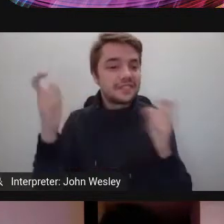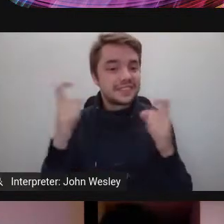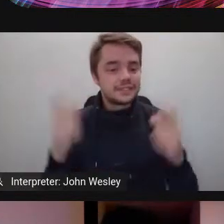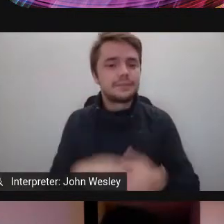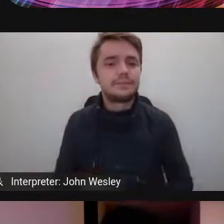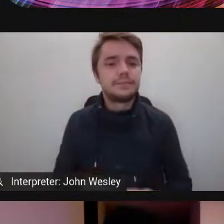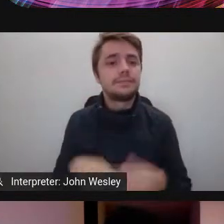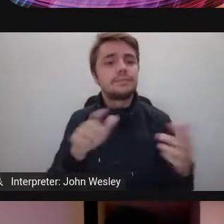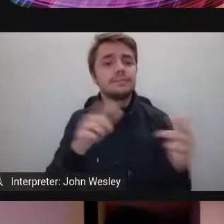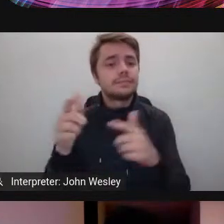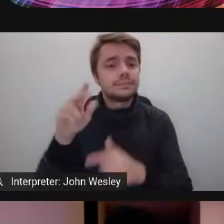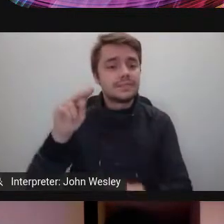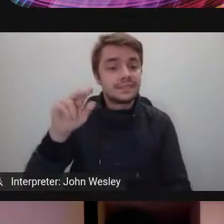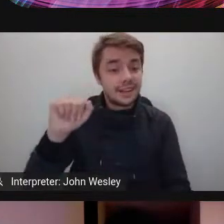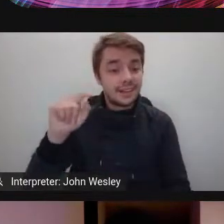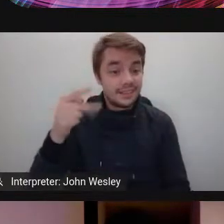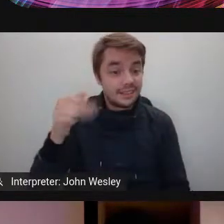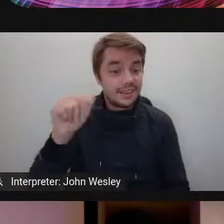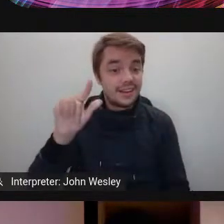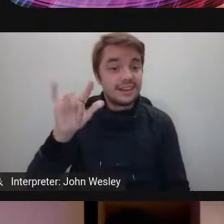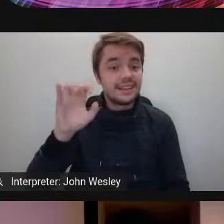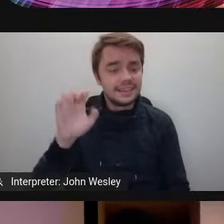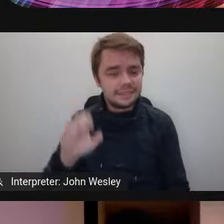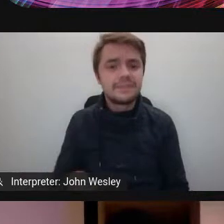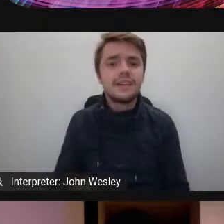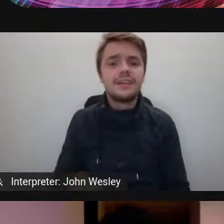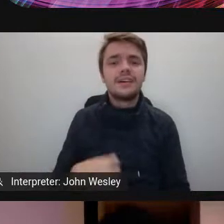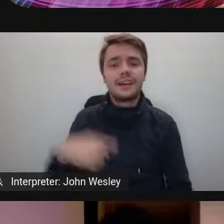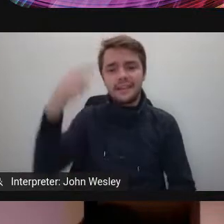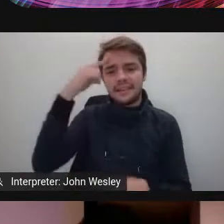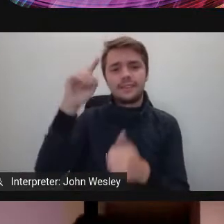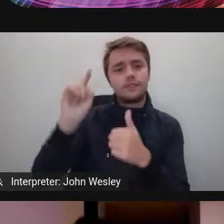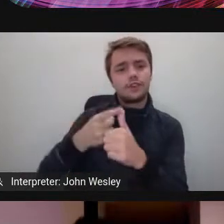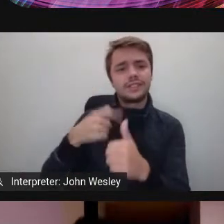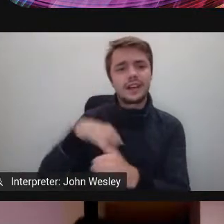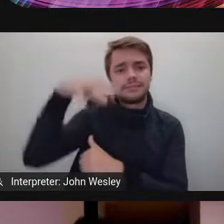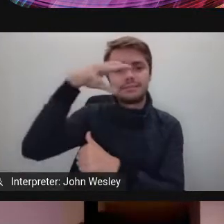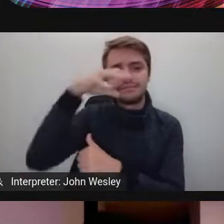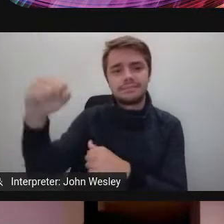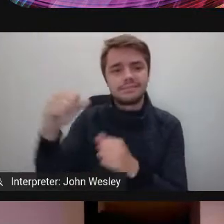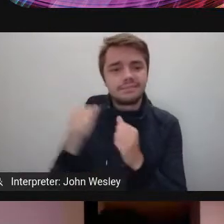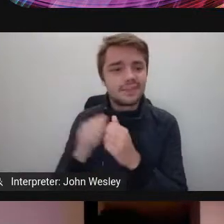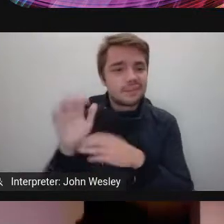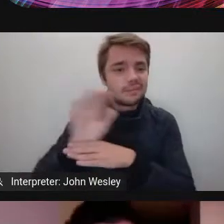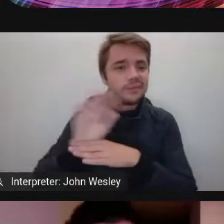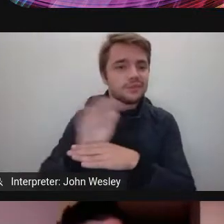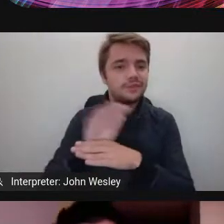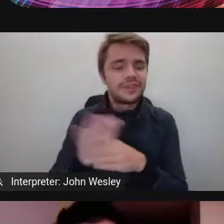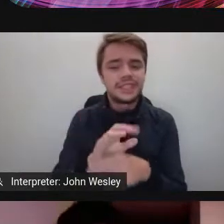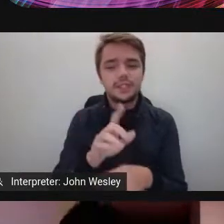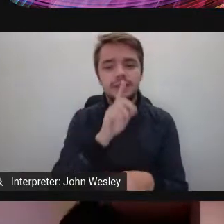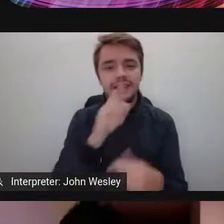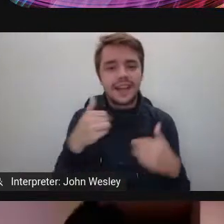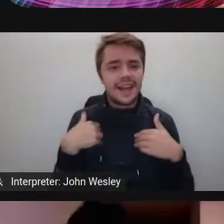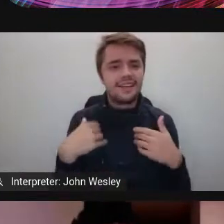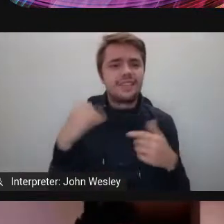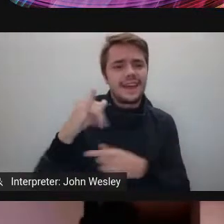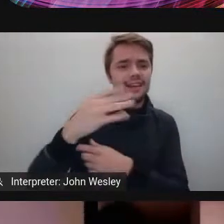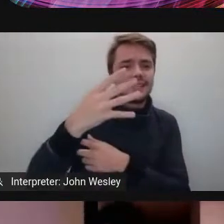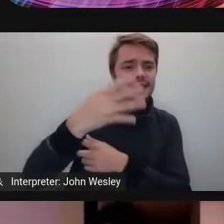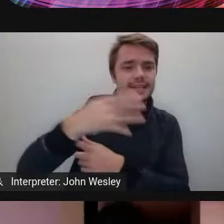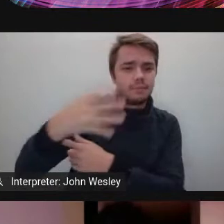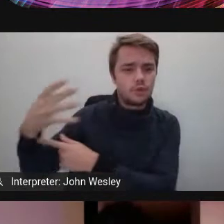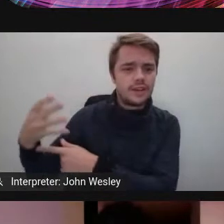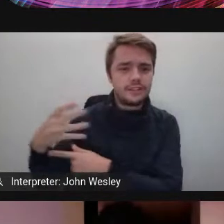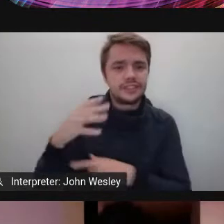what brought my attention from the film first was the aspect of, you know, all this immigration thing.